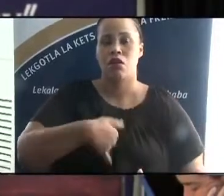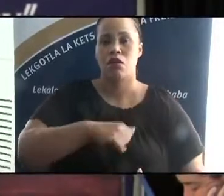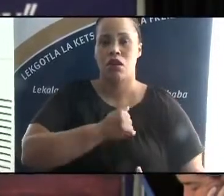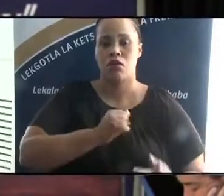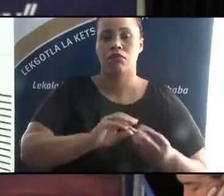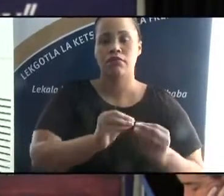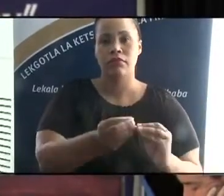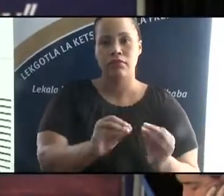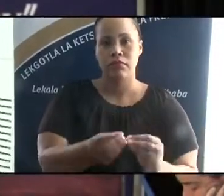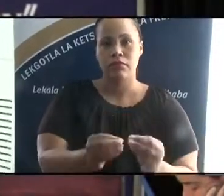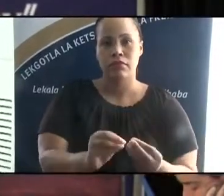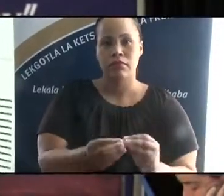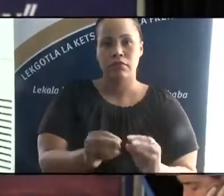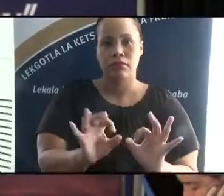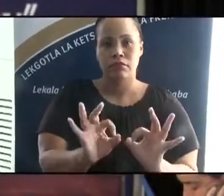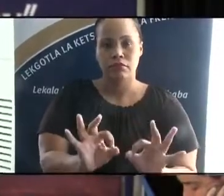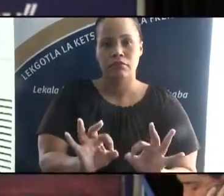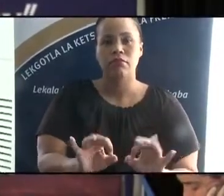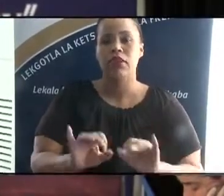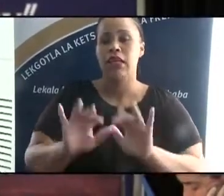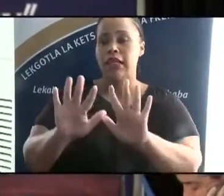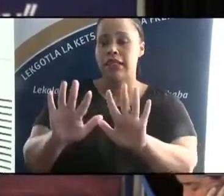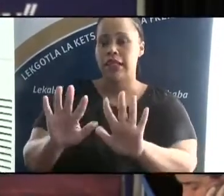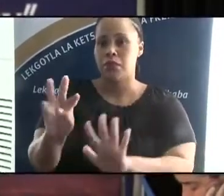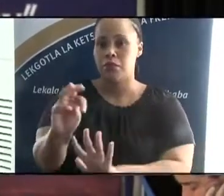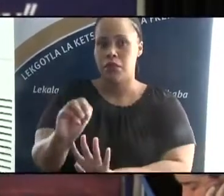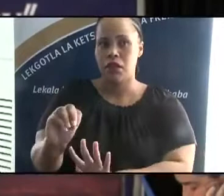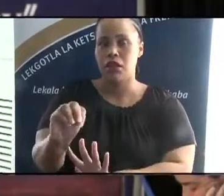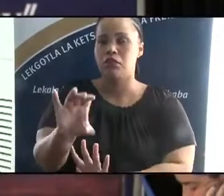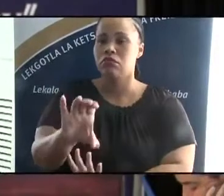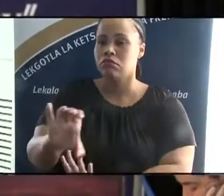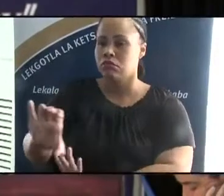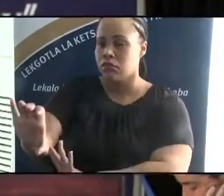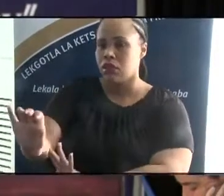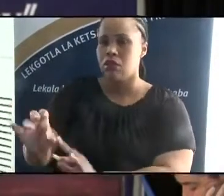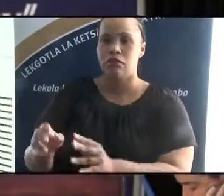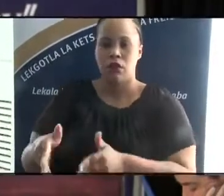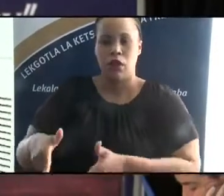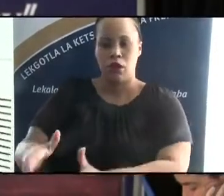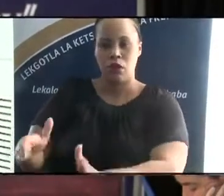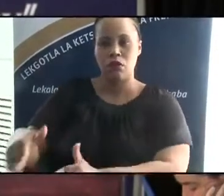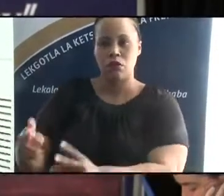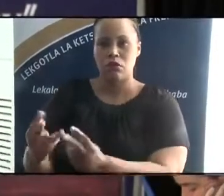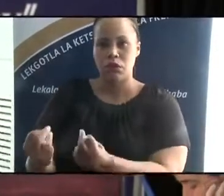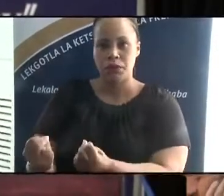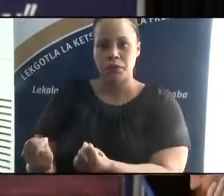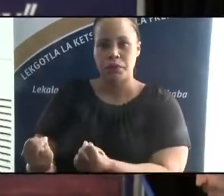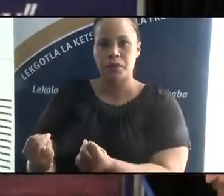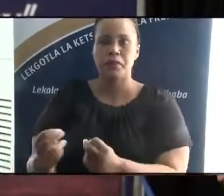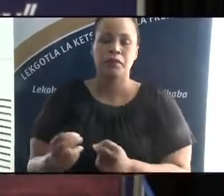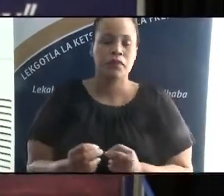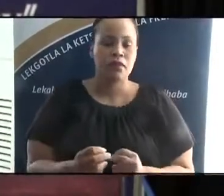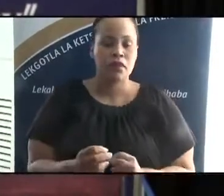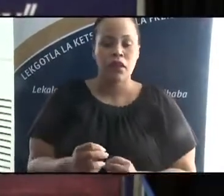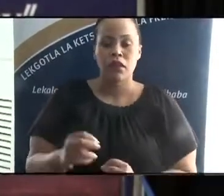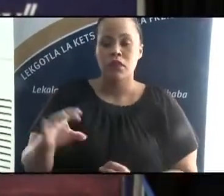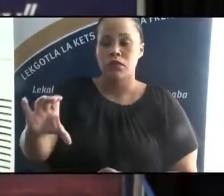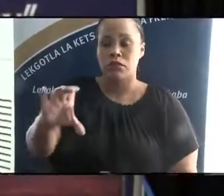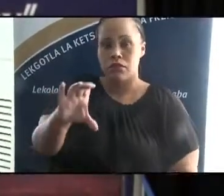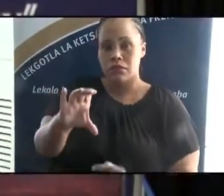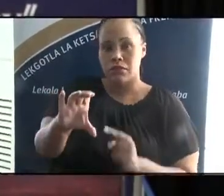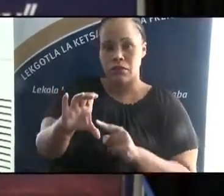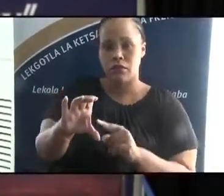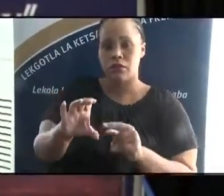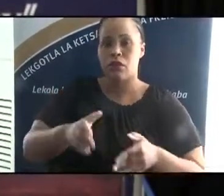whilst a small portion of 10 million will be invested in new roads. The road maintenance fund that the Department of